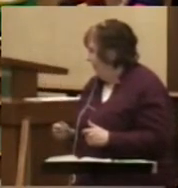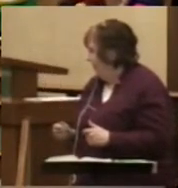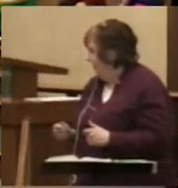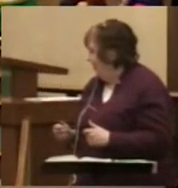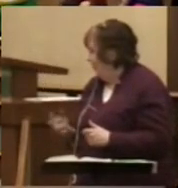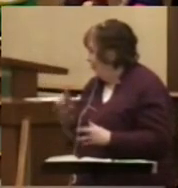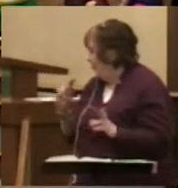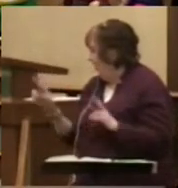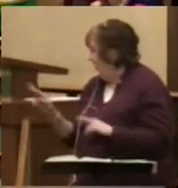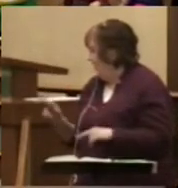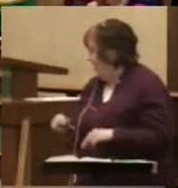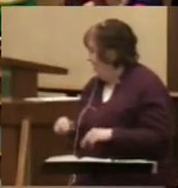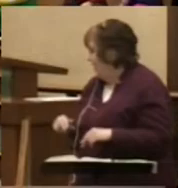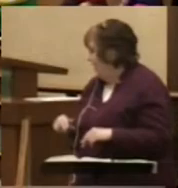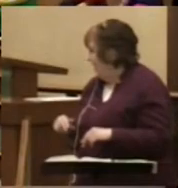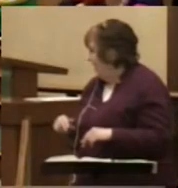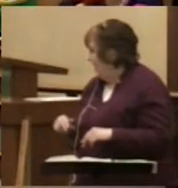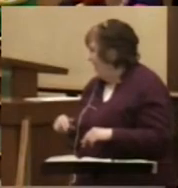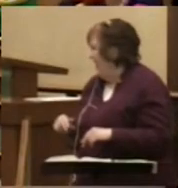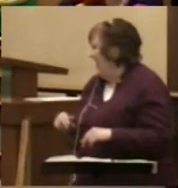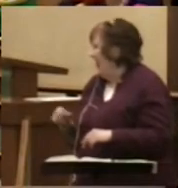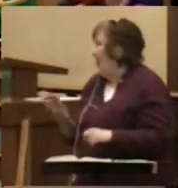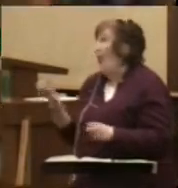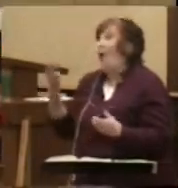You ready?